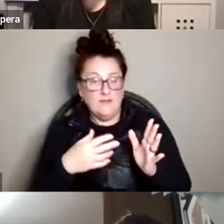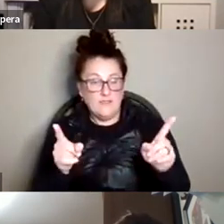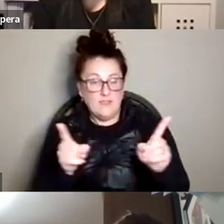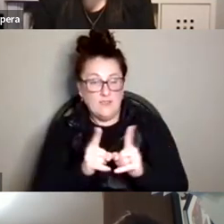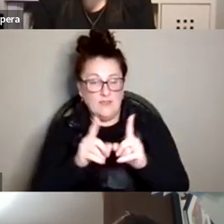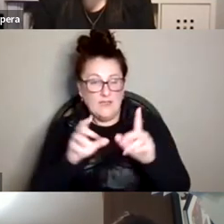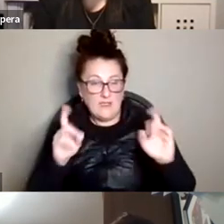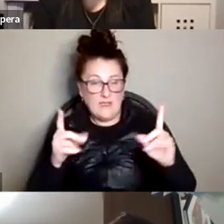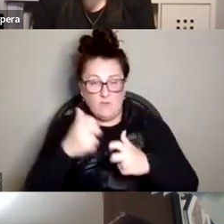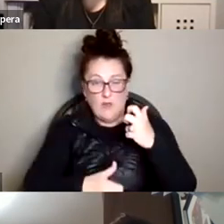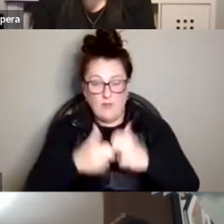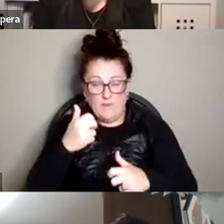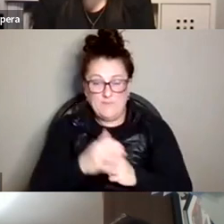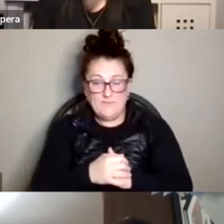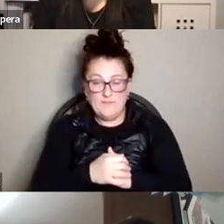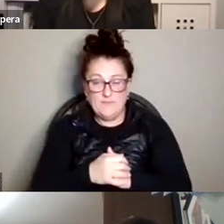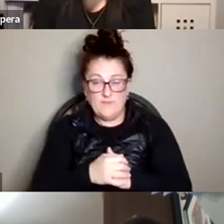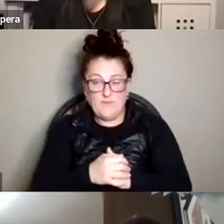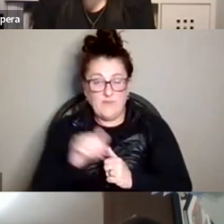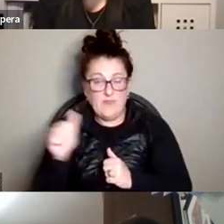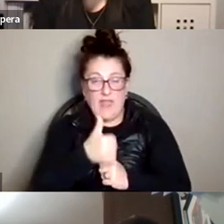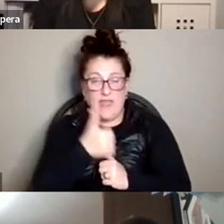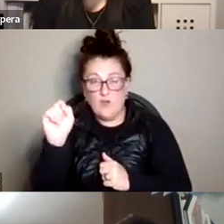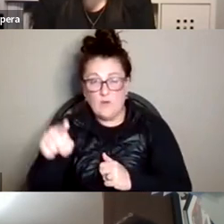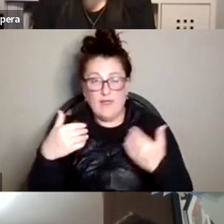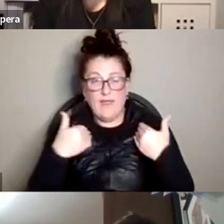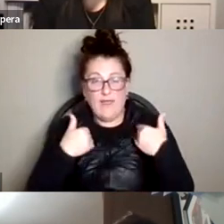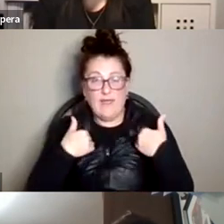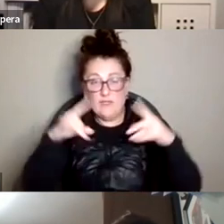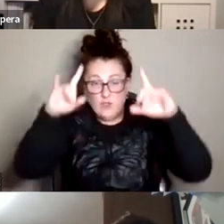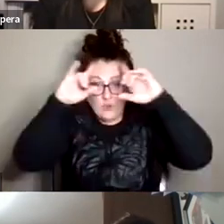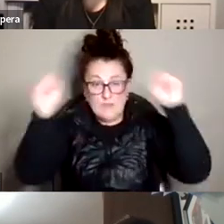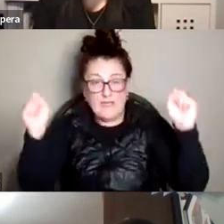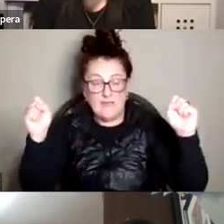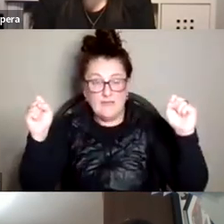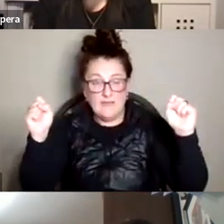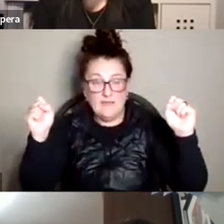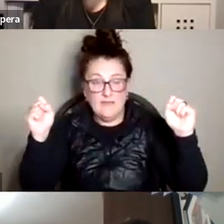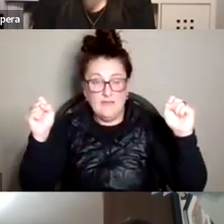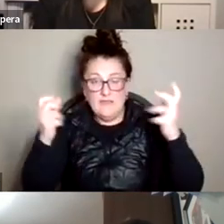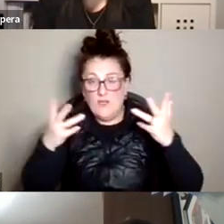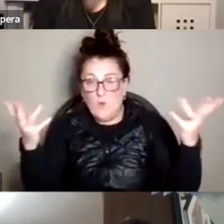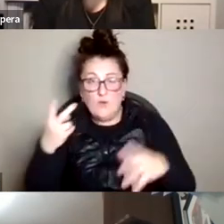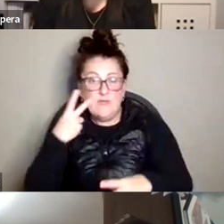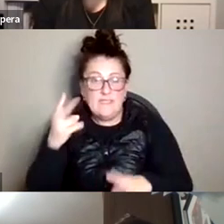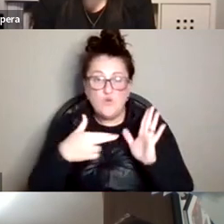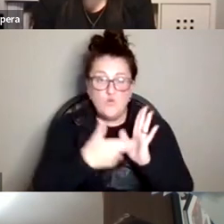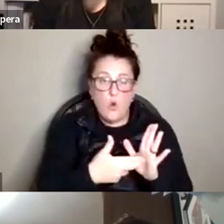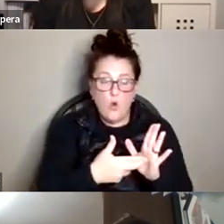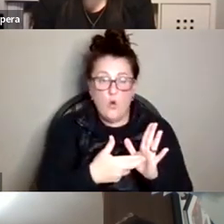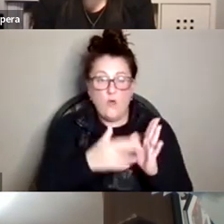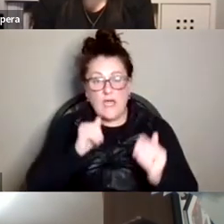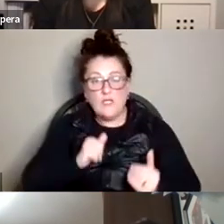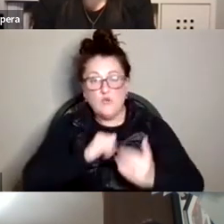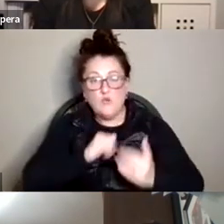education issues? And then the second question that I would have for the superintendent would be, what do they see their role being in addressing